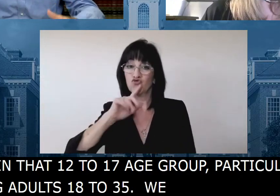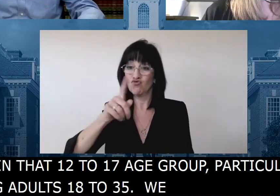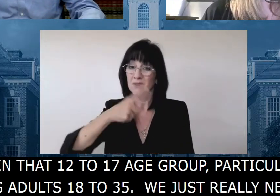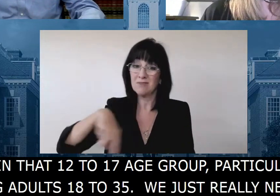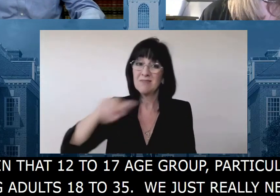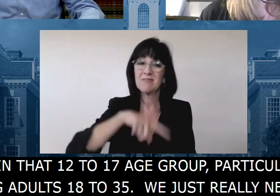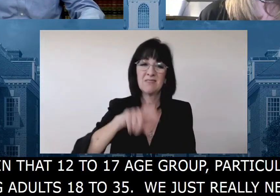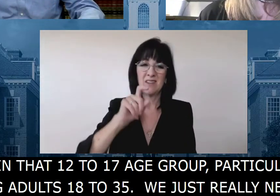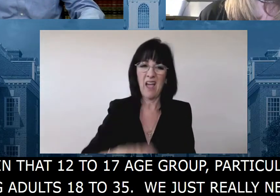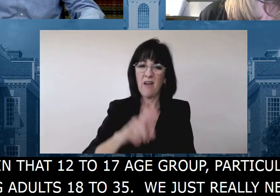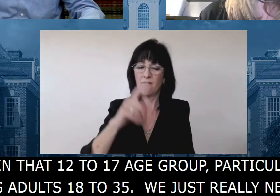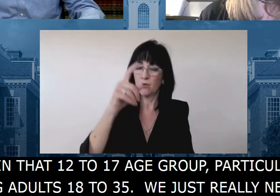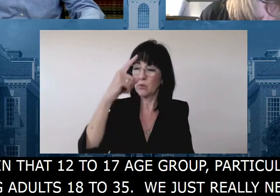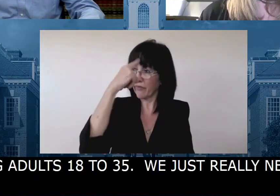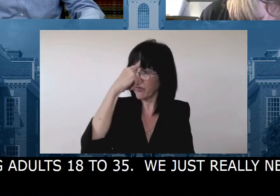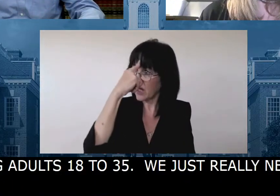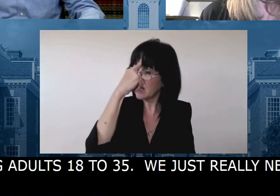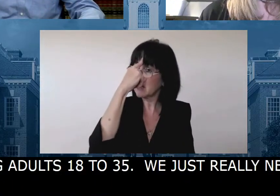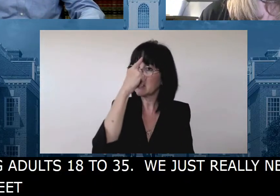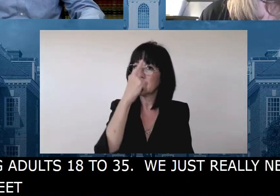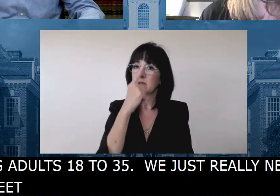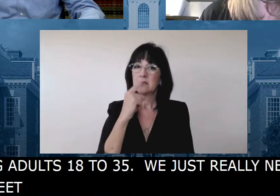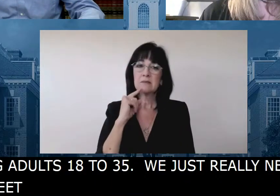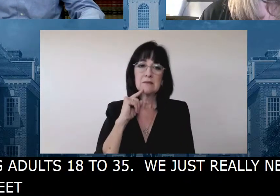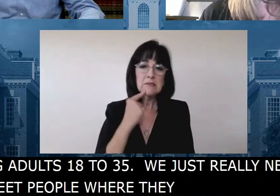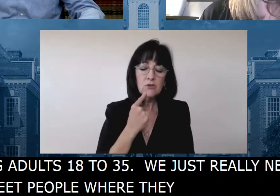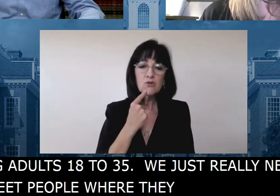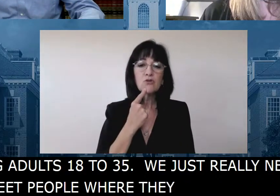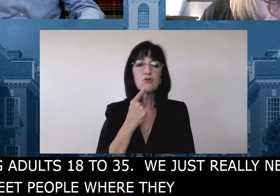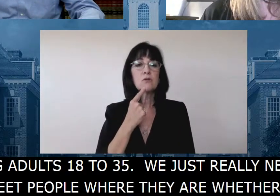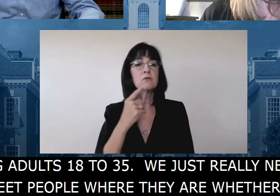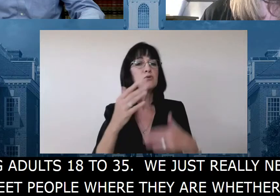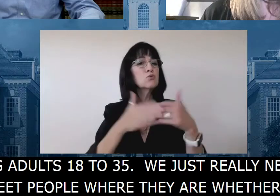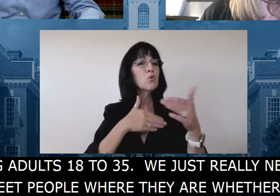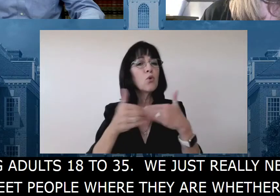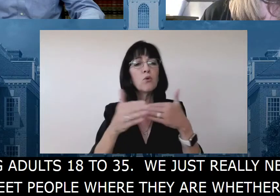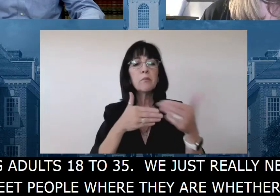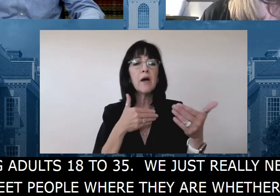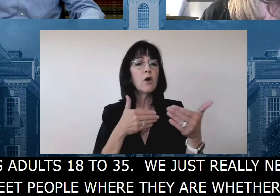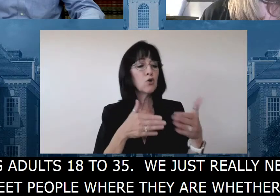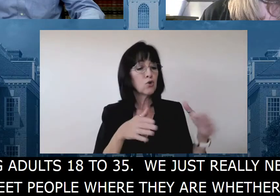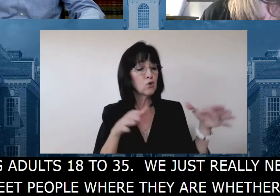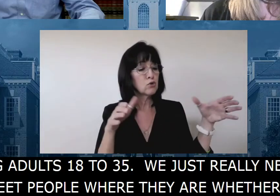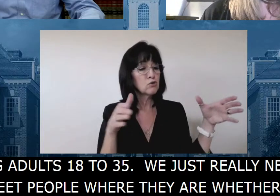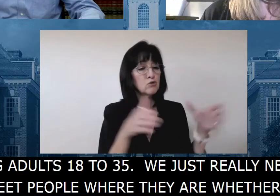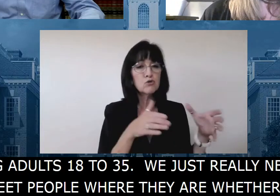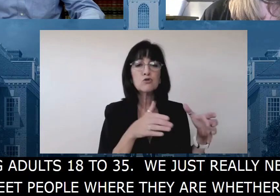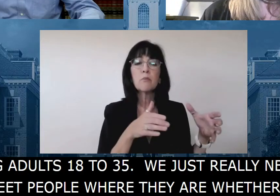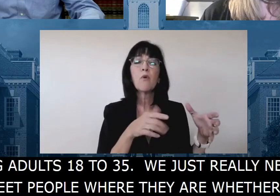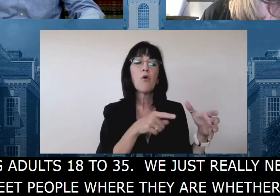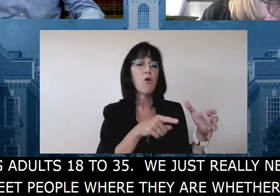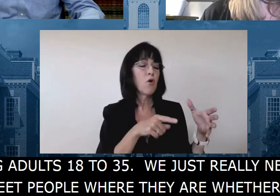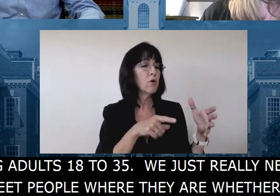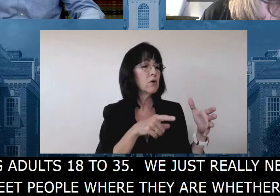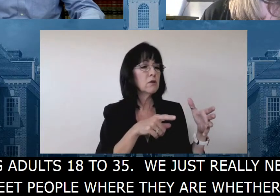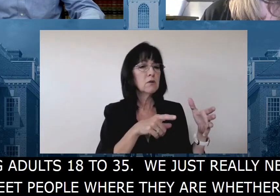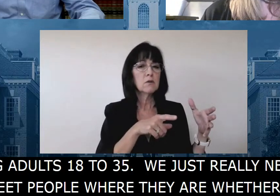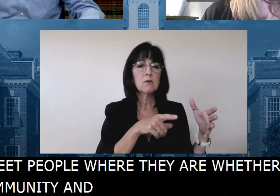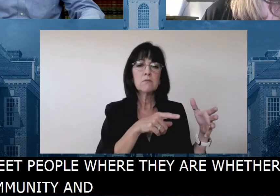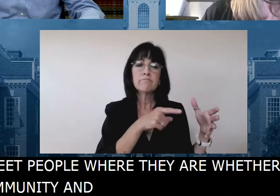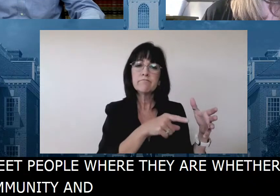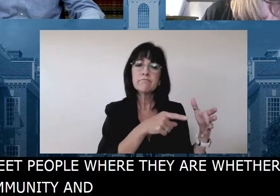people where they are, whether it's in a small minority community in Seaford or Laurel or Del